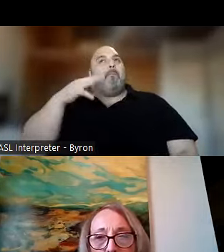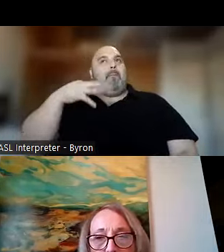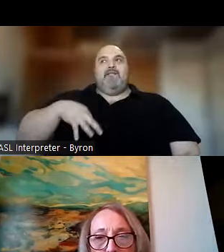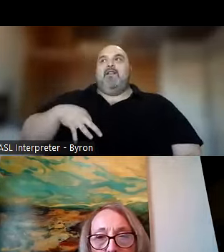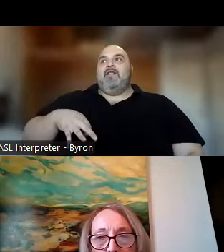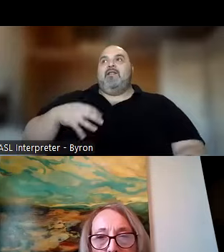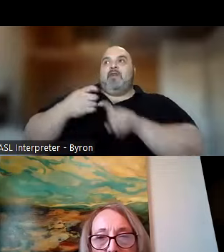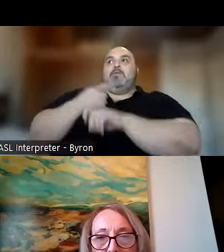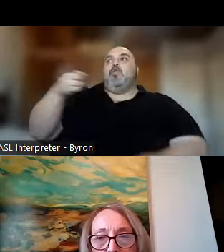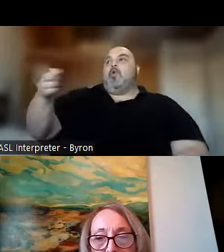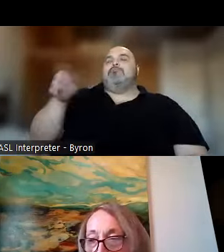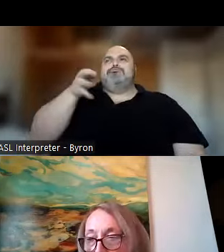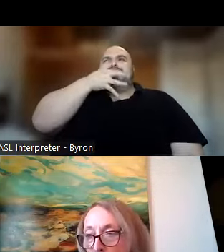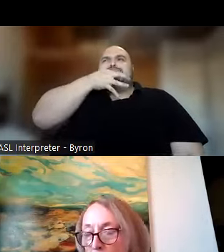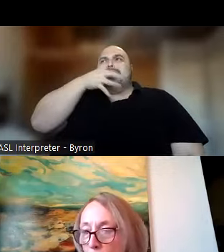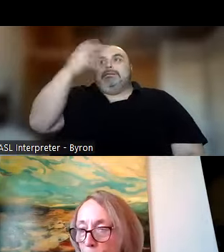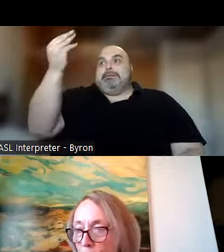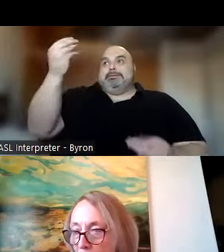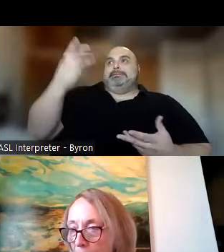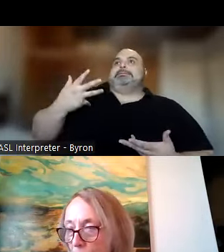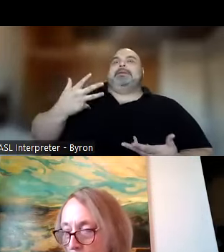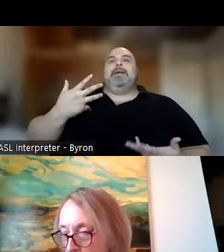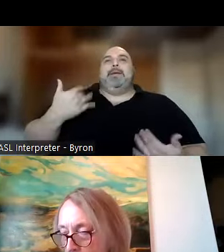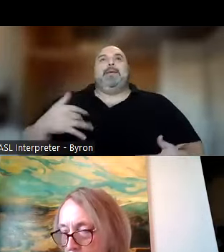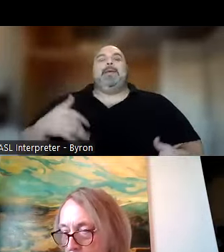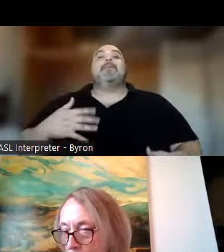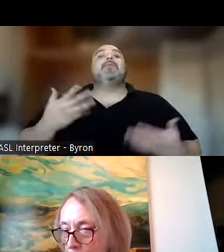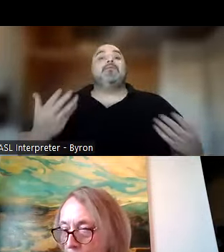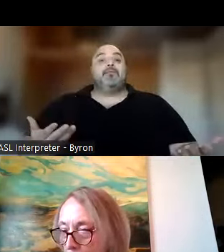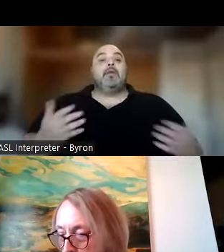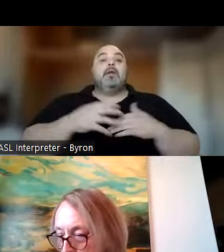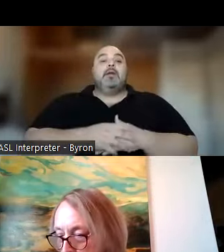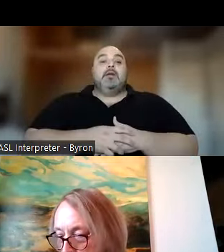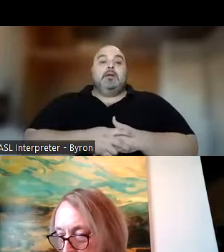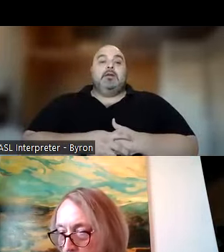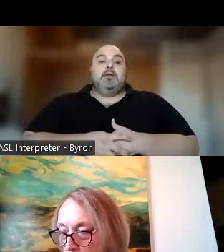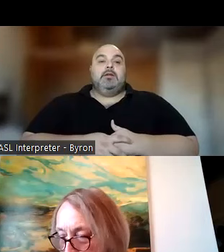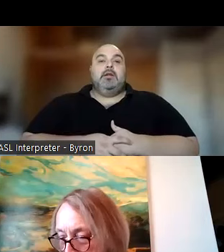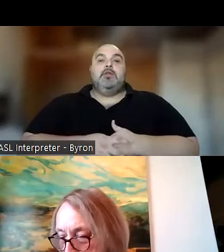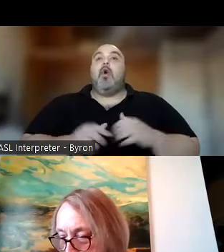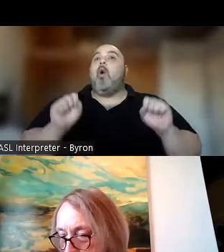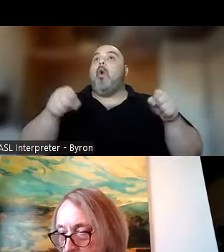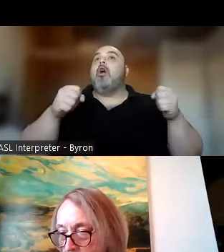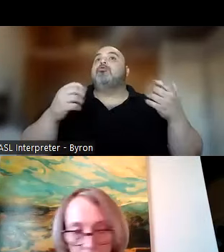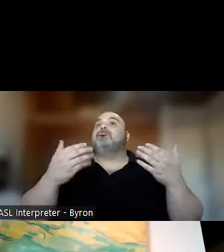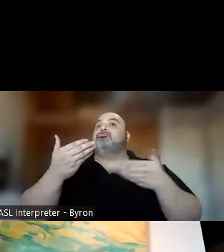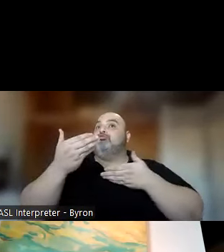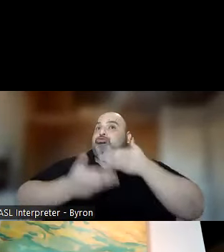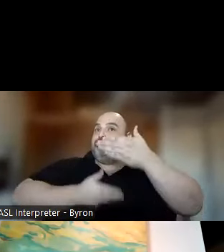your expertise. So with that, I want to just be able to go through a process